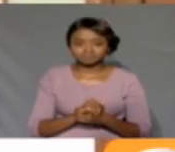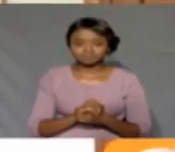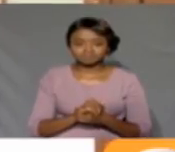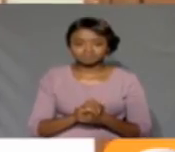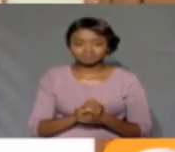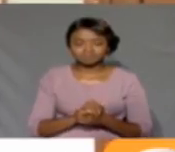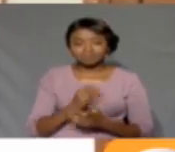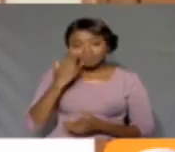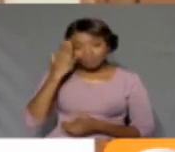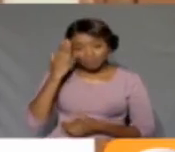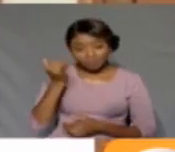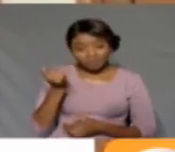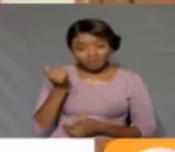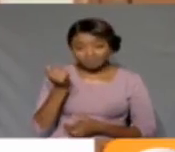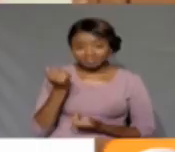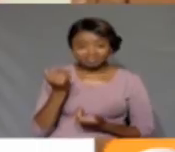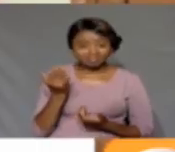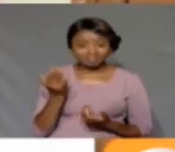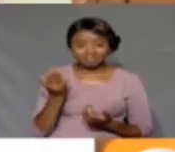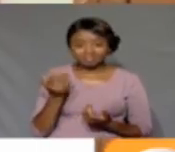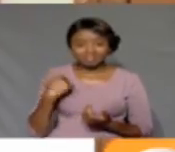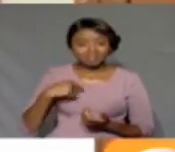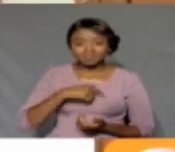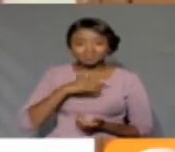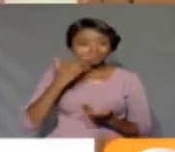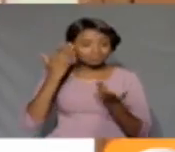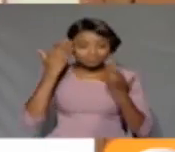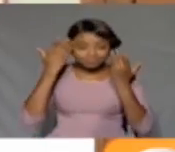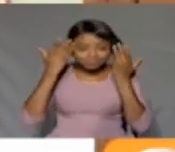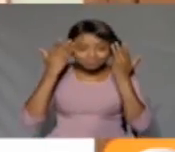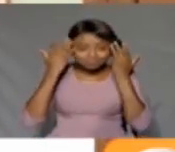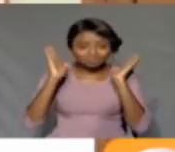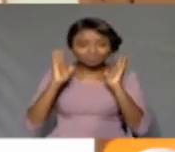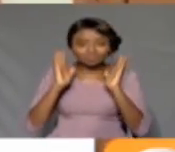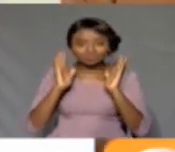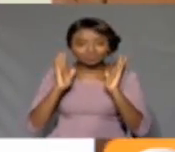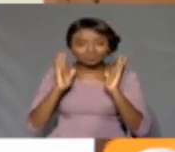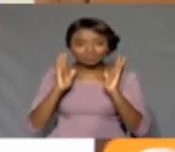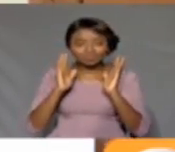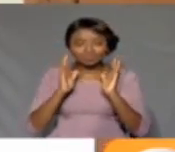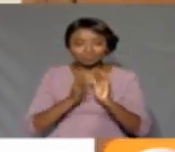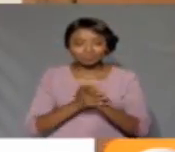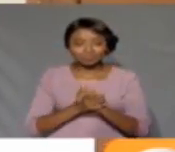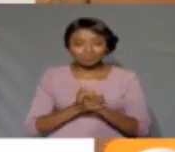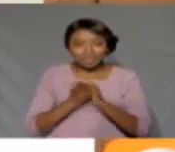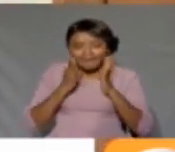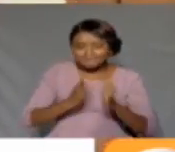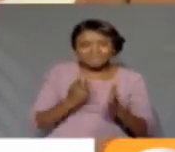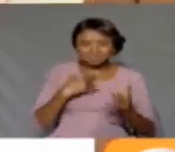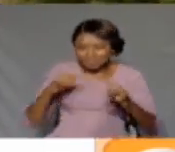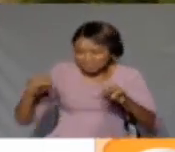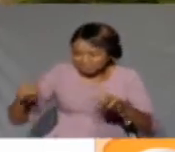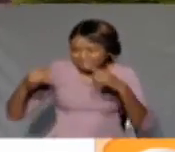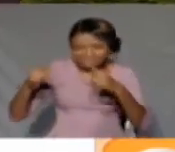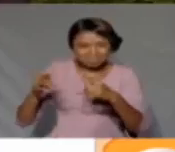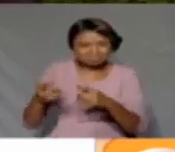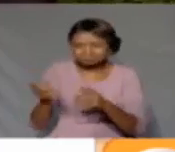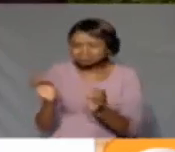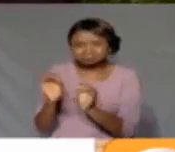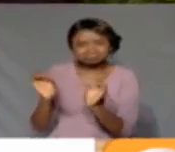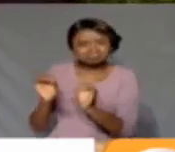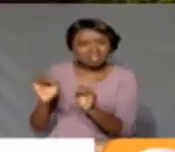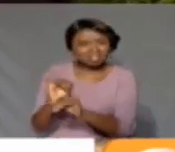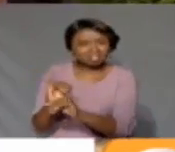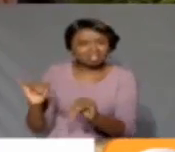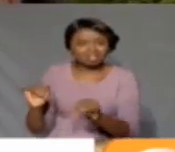because if I can speak for Catherine, you wouldn't say it's someone who had any sort of beef with anyone. Immediate neighbors,